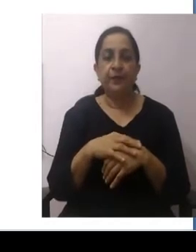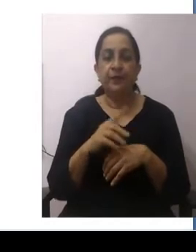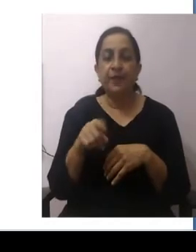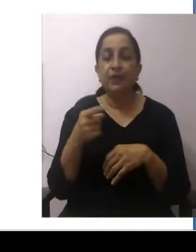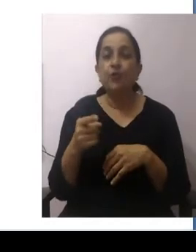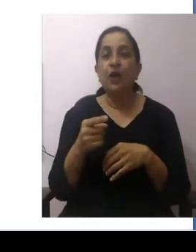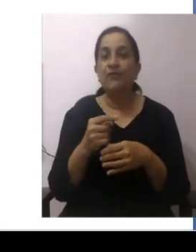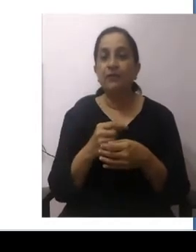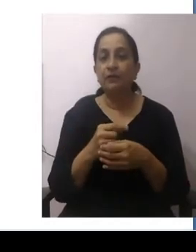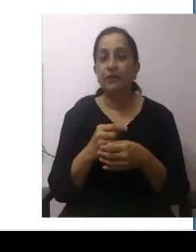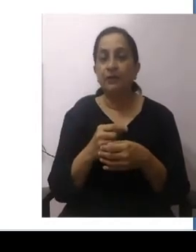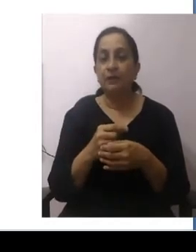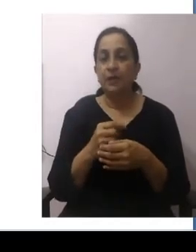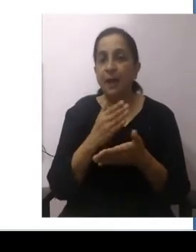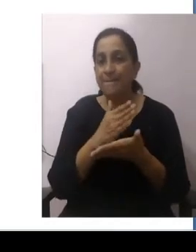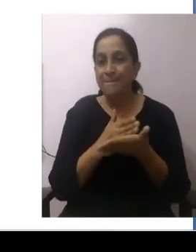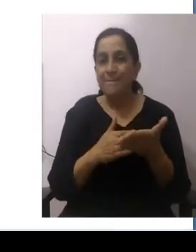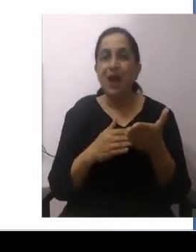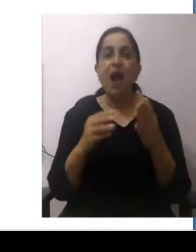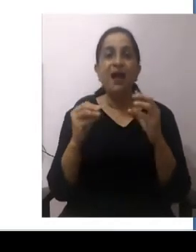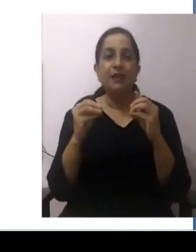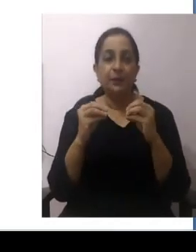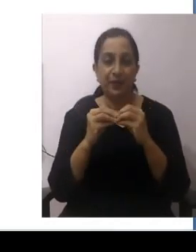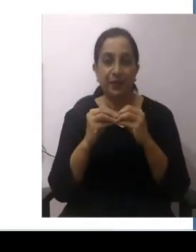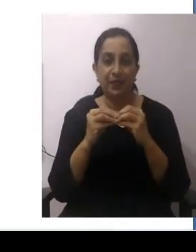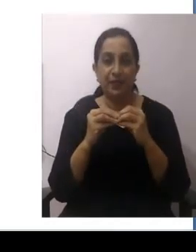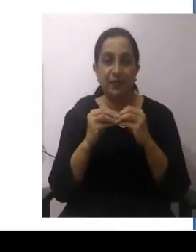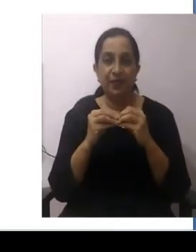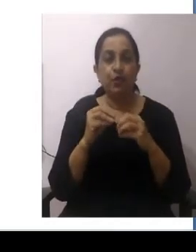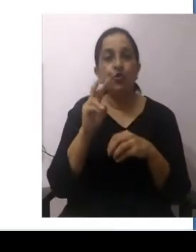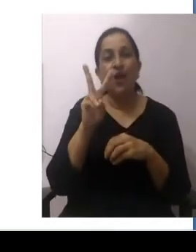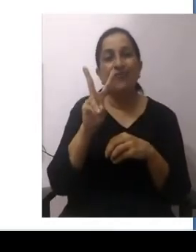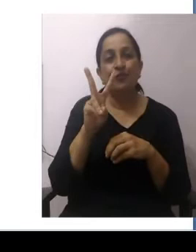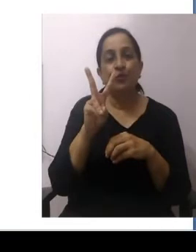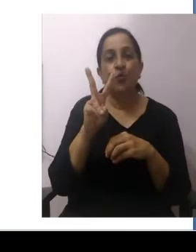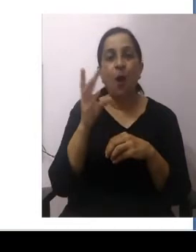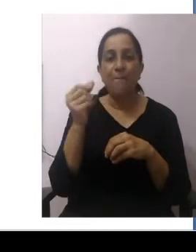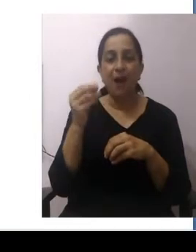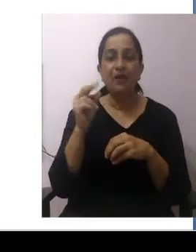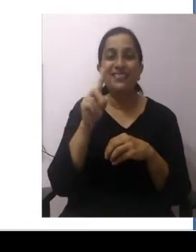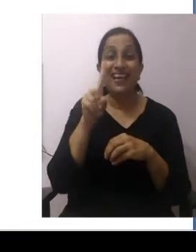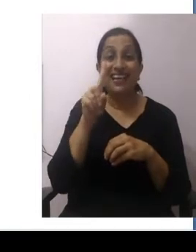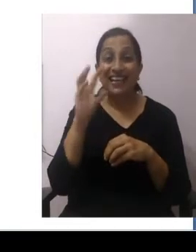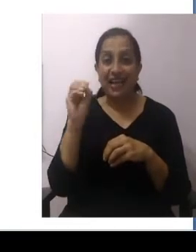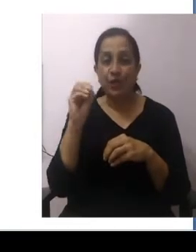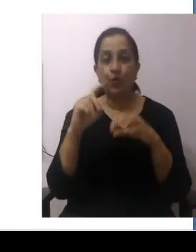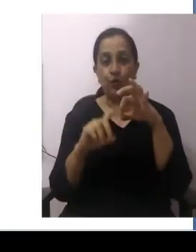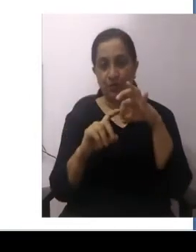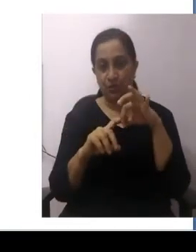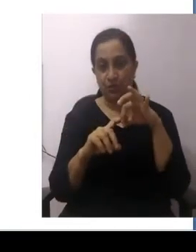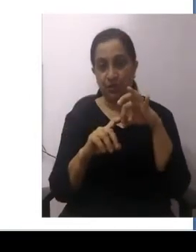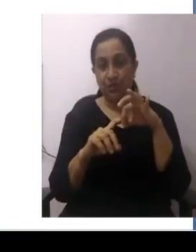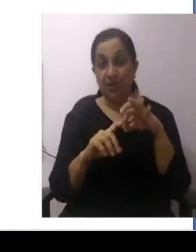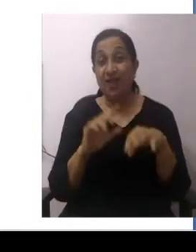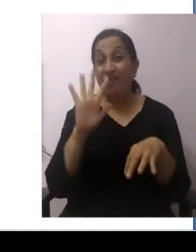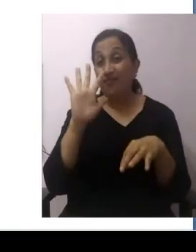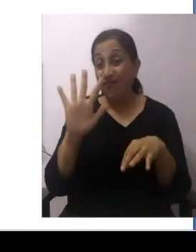Then there will be 2-mark questions, 10 of them. Then 12